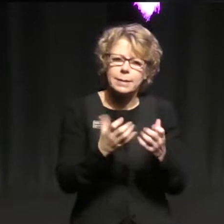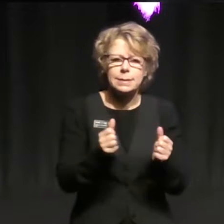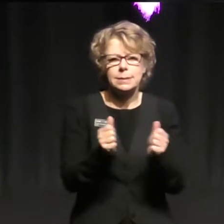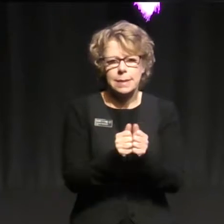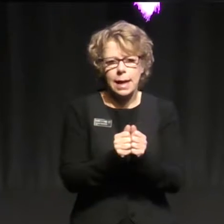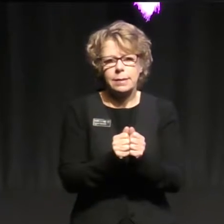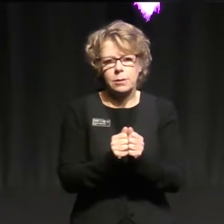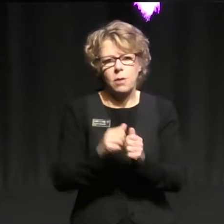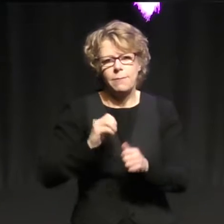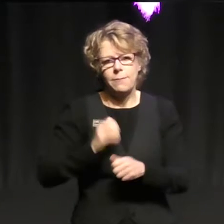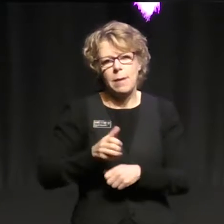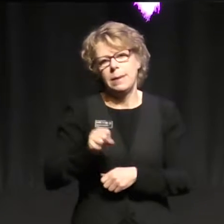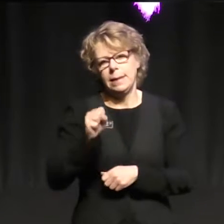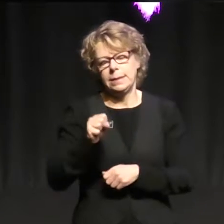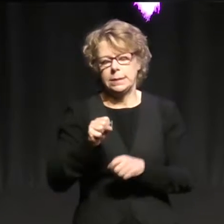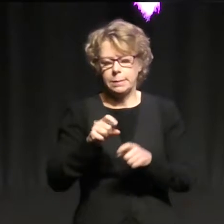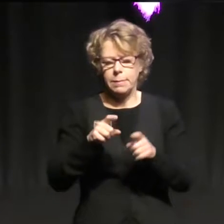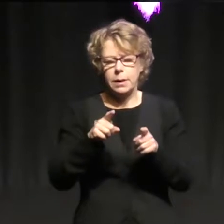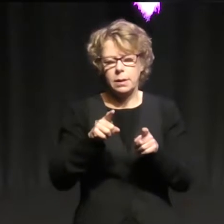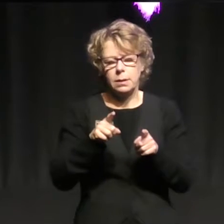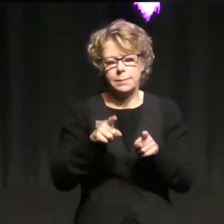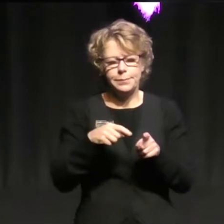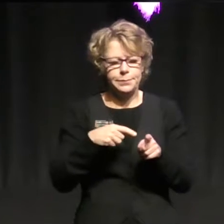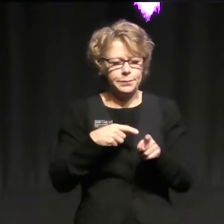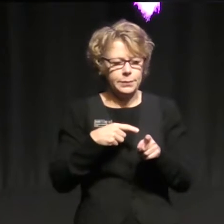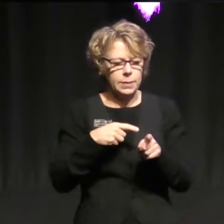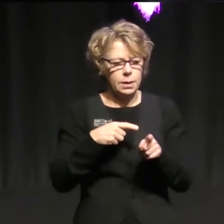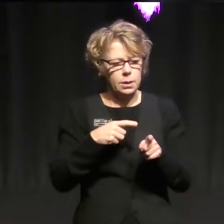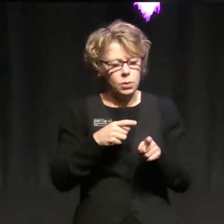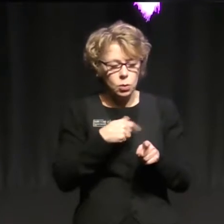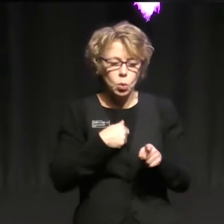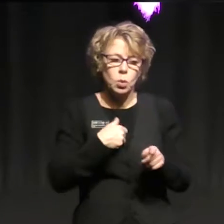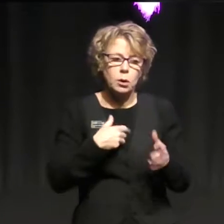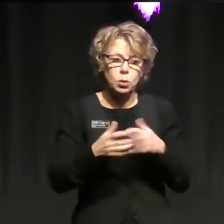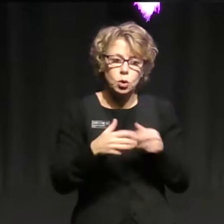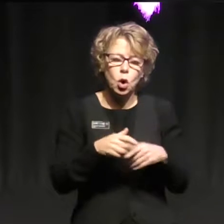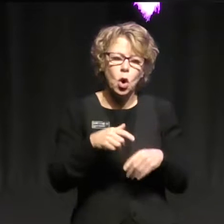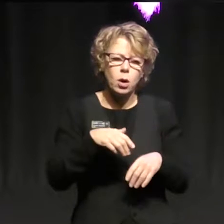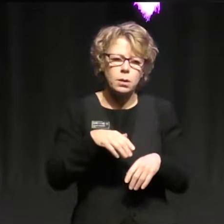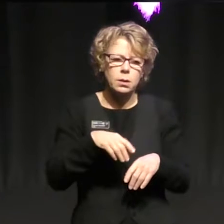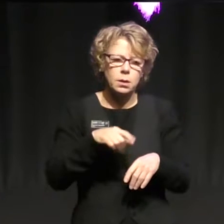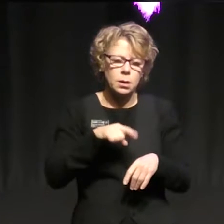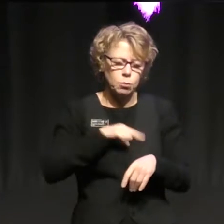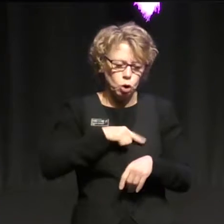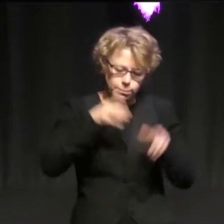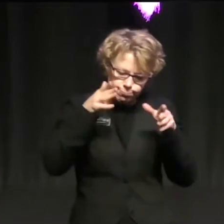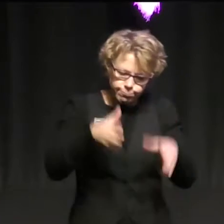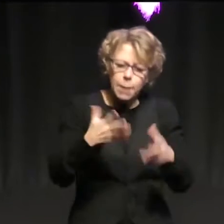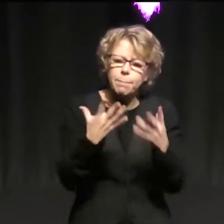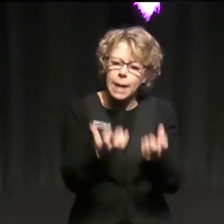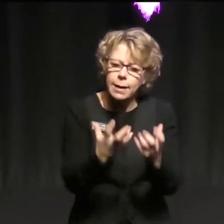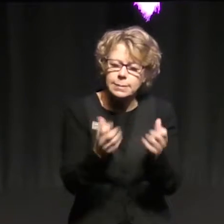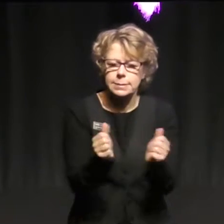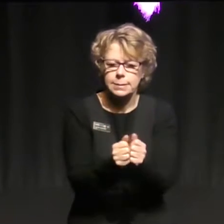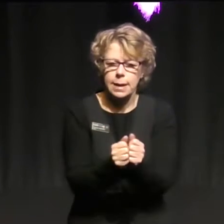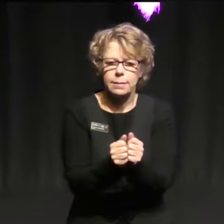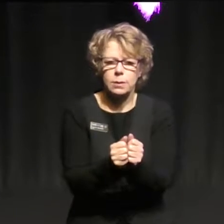there is a change that has to be done, and you do it very practically, and you see the